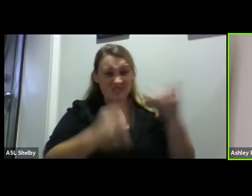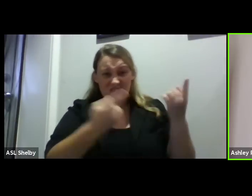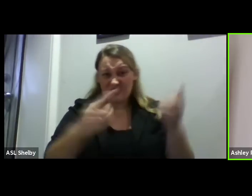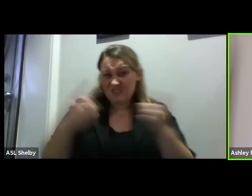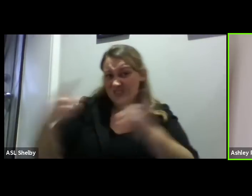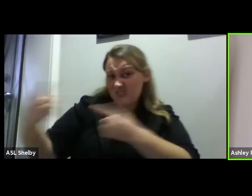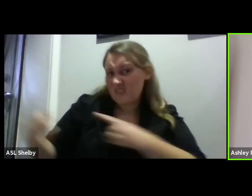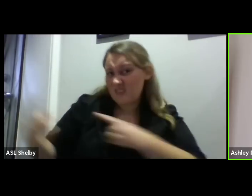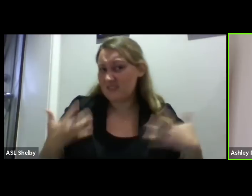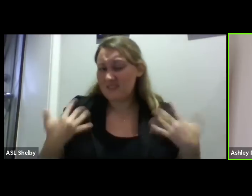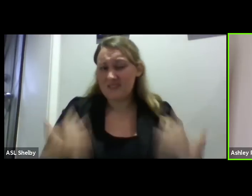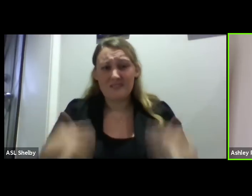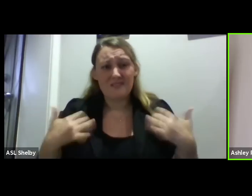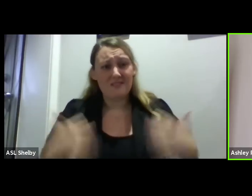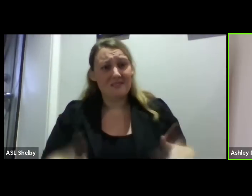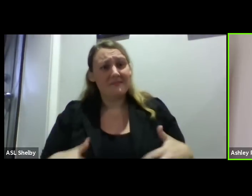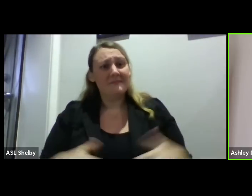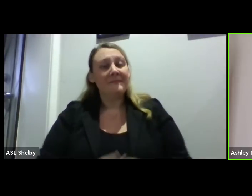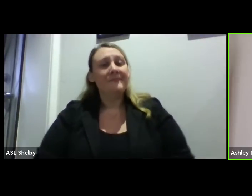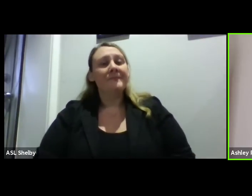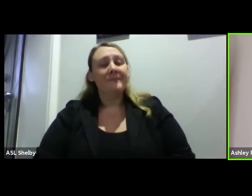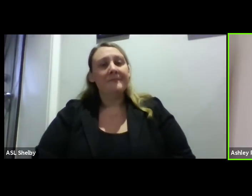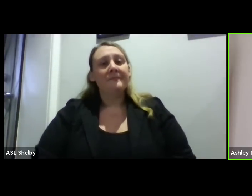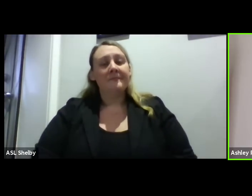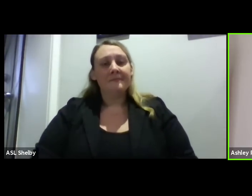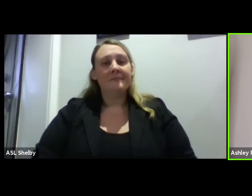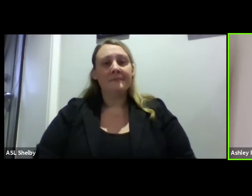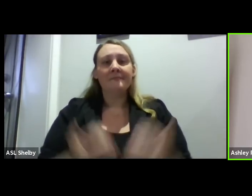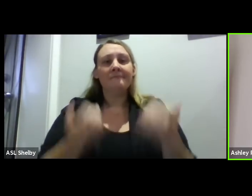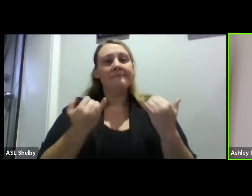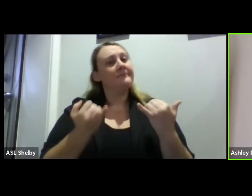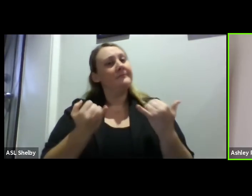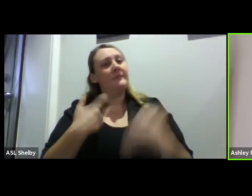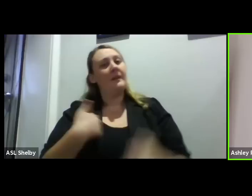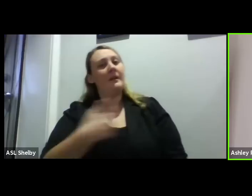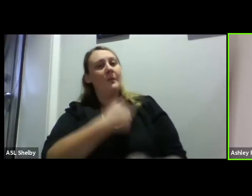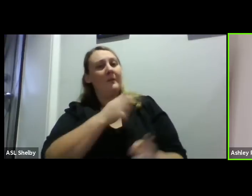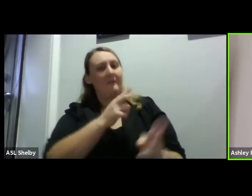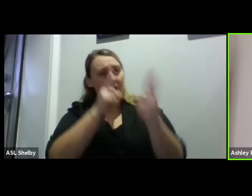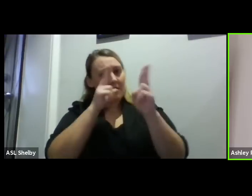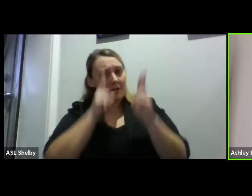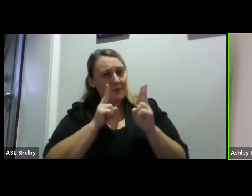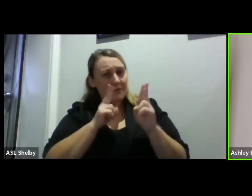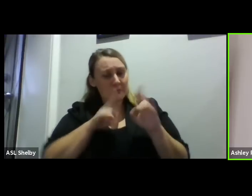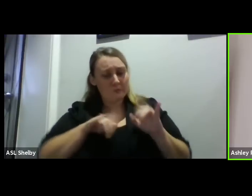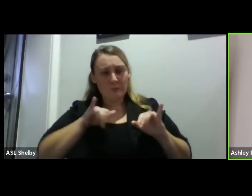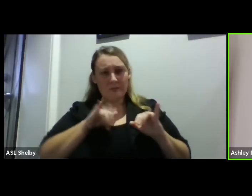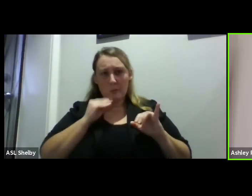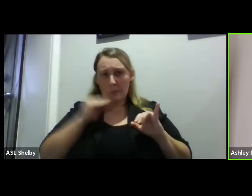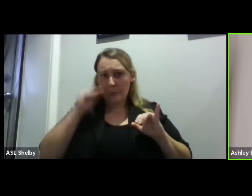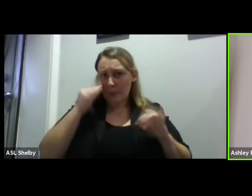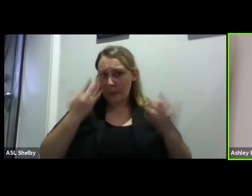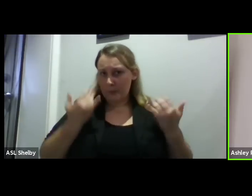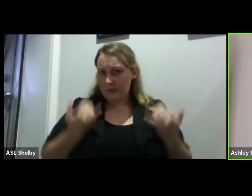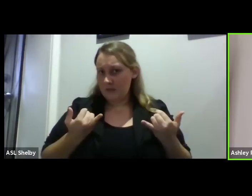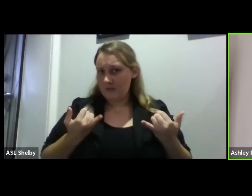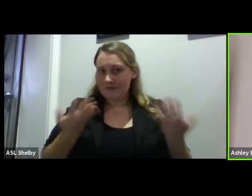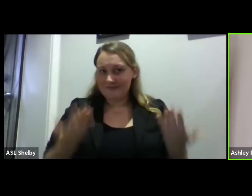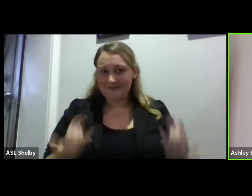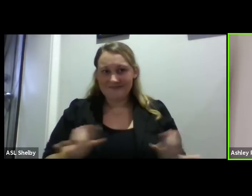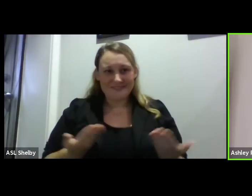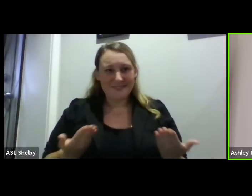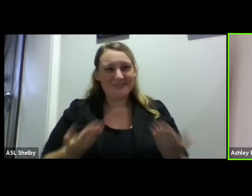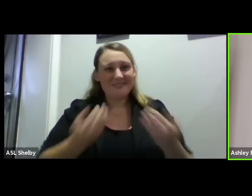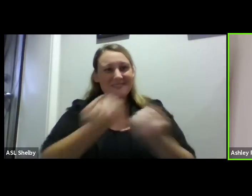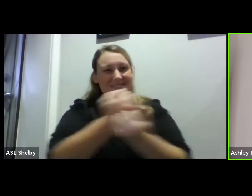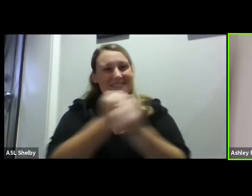Now, the fact that we're here, we have the privilege to be in our safe space, means that we have a responsibility to take